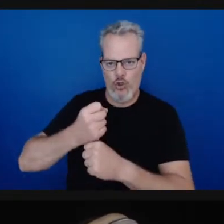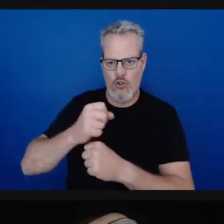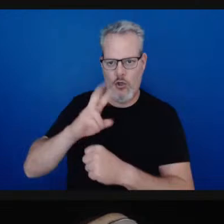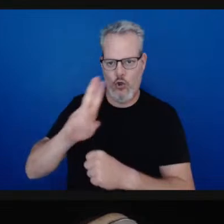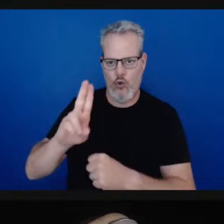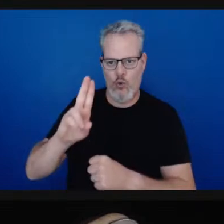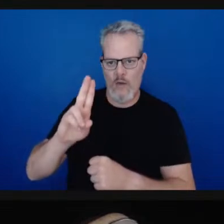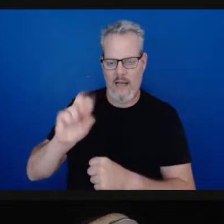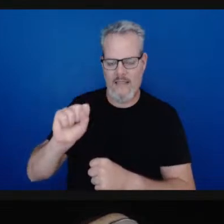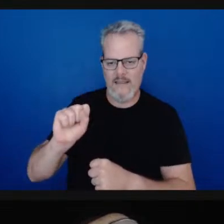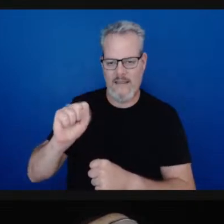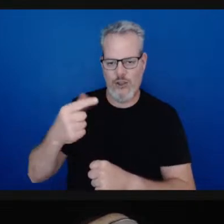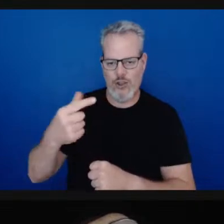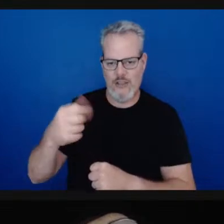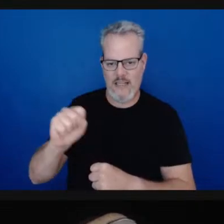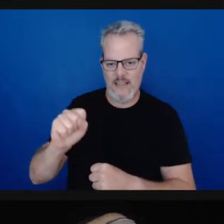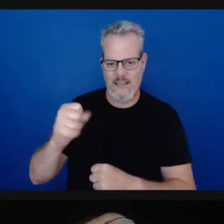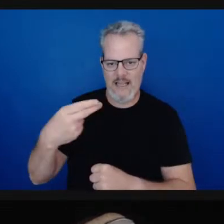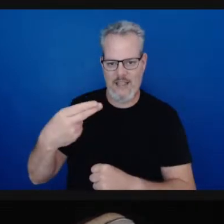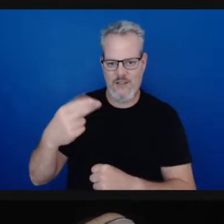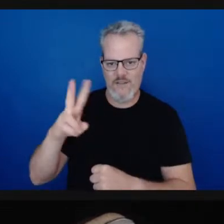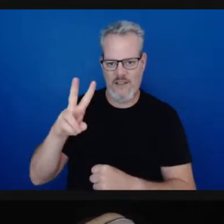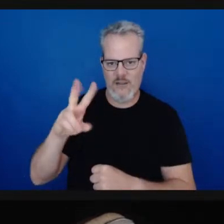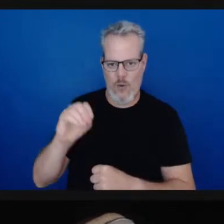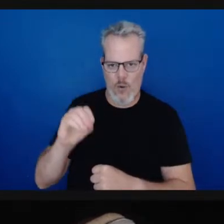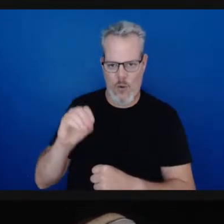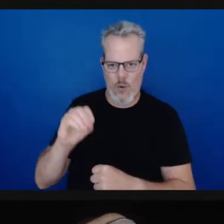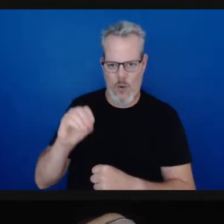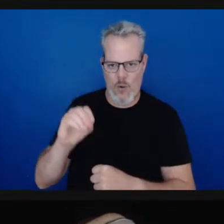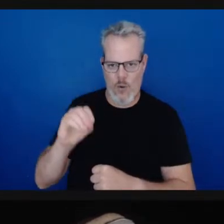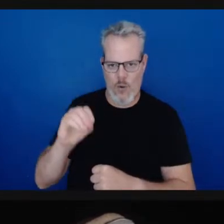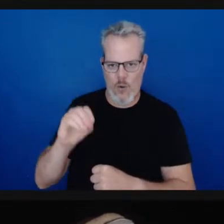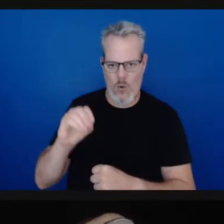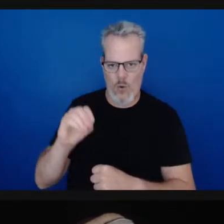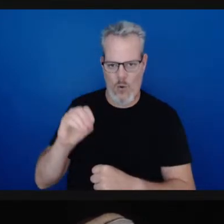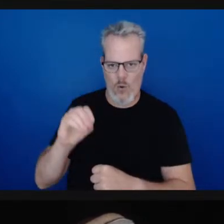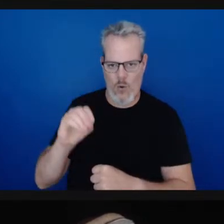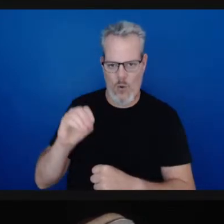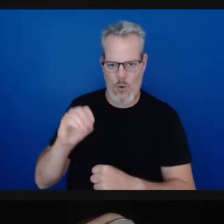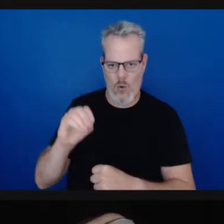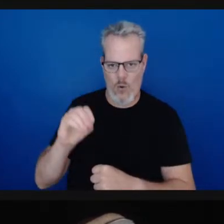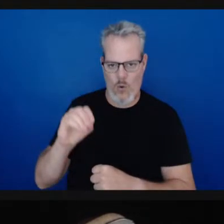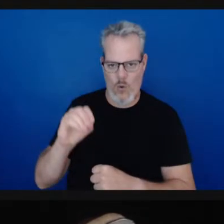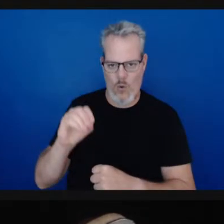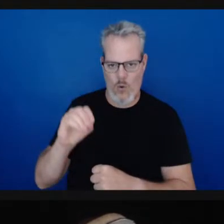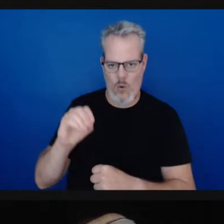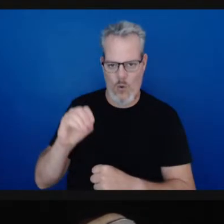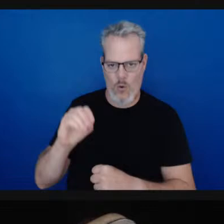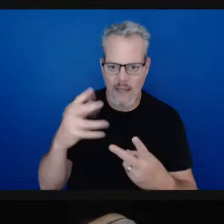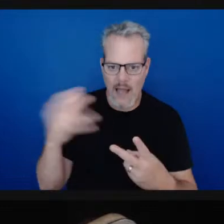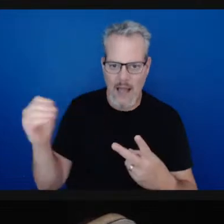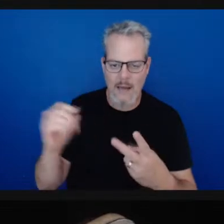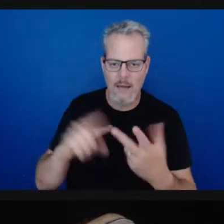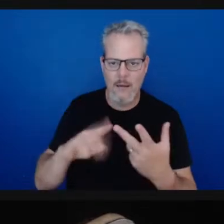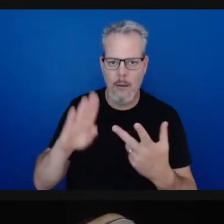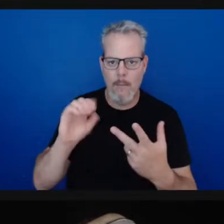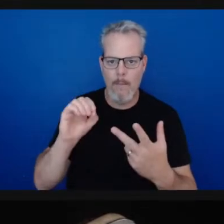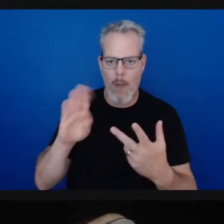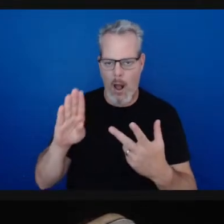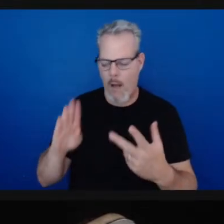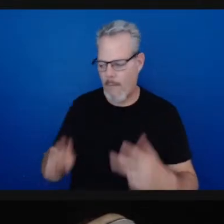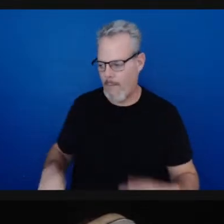HVO, for which he is second author, along with Janet Babb and Bob Tilling as well here. We did several